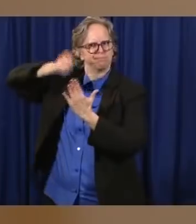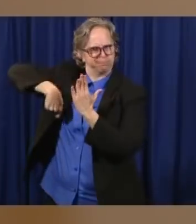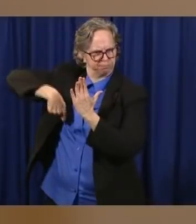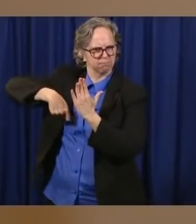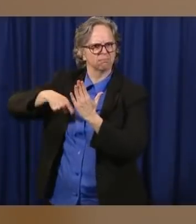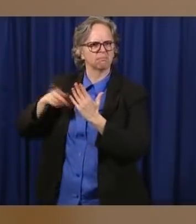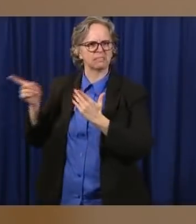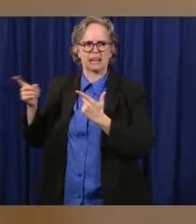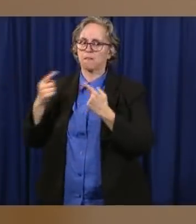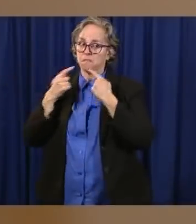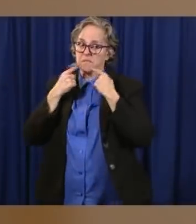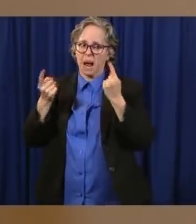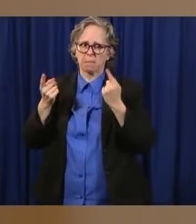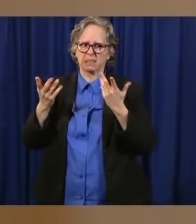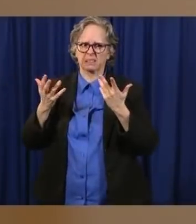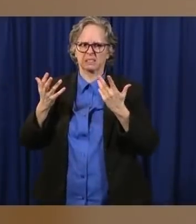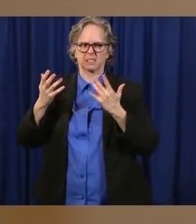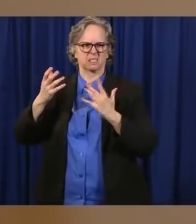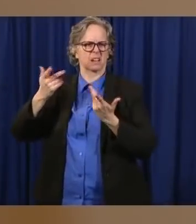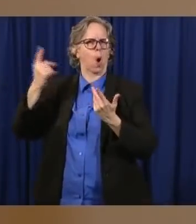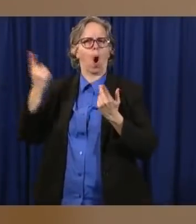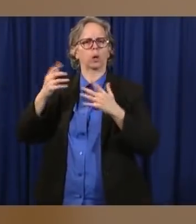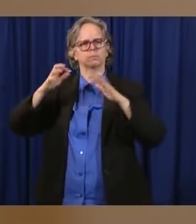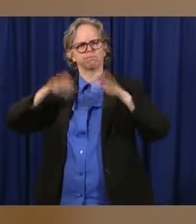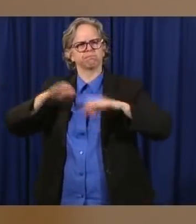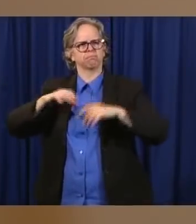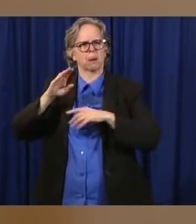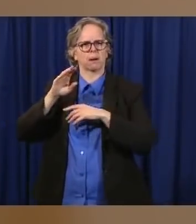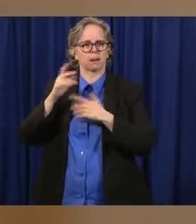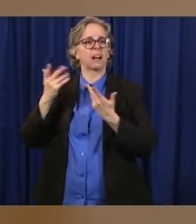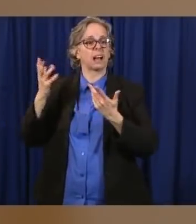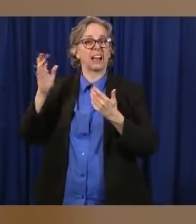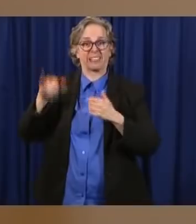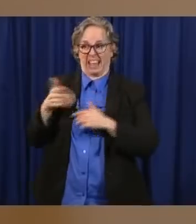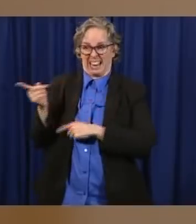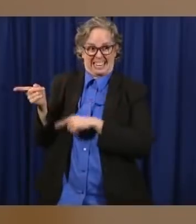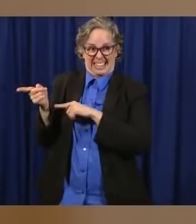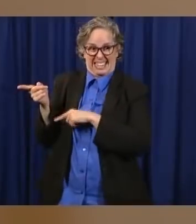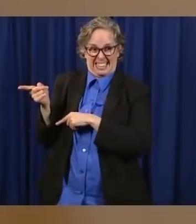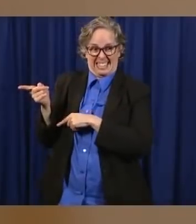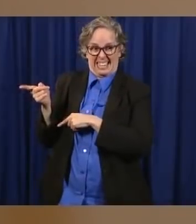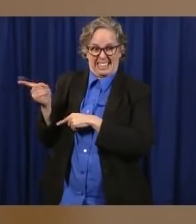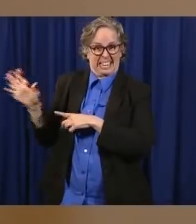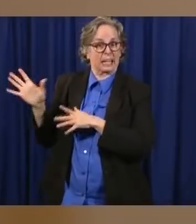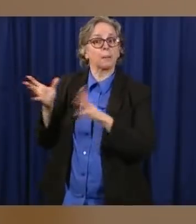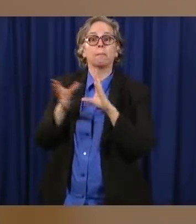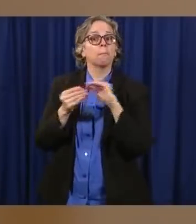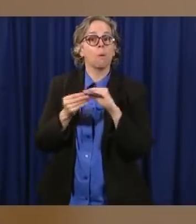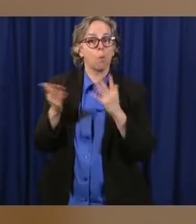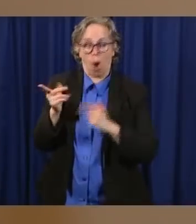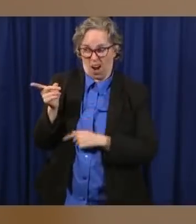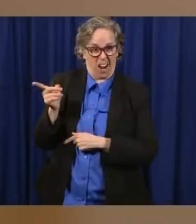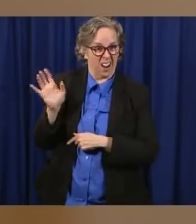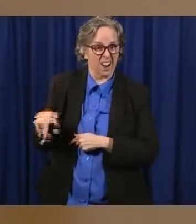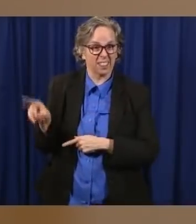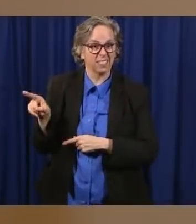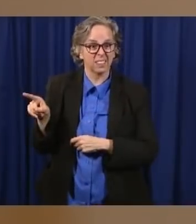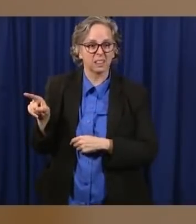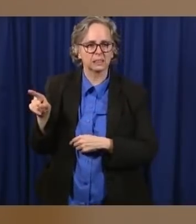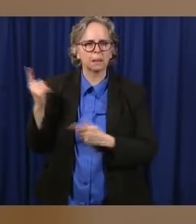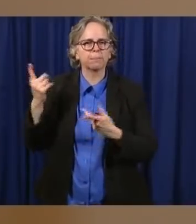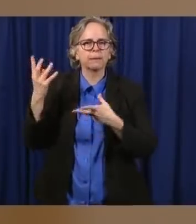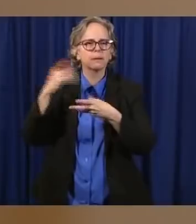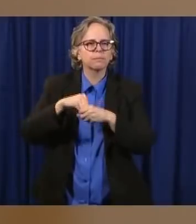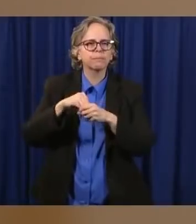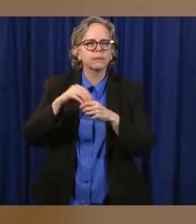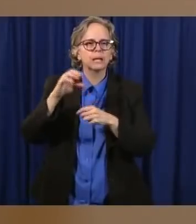famously blogs on this, and he's also referring to something. There was something done by Scott Gottlieb and a whole team of